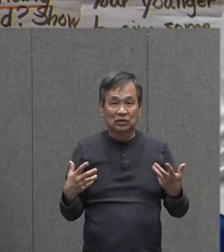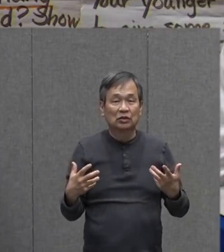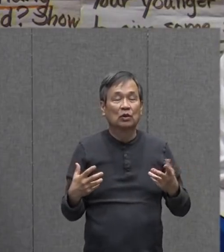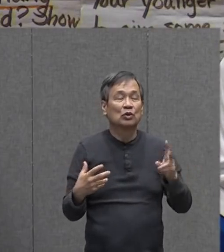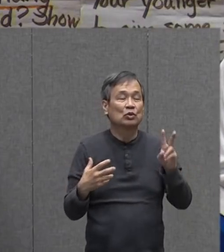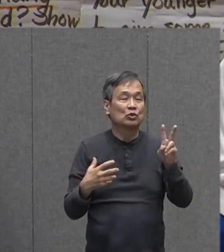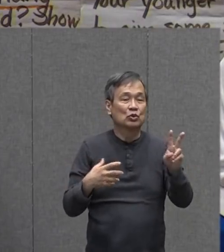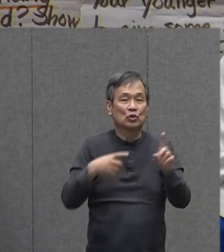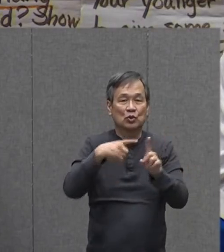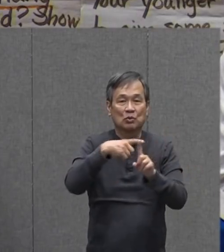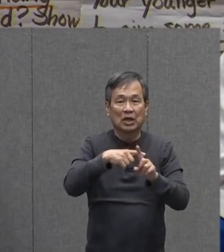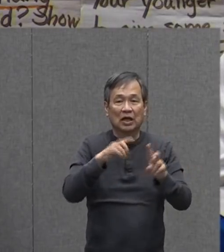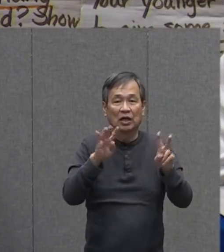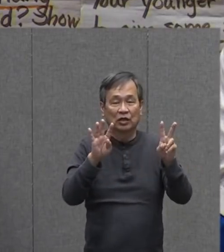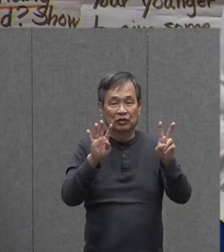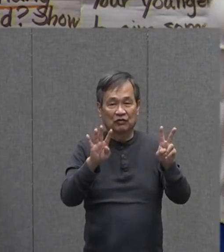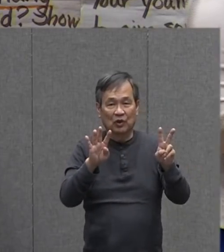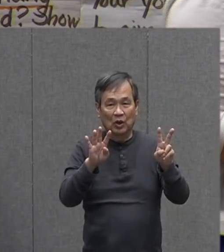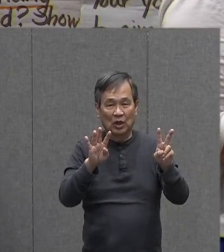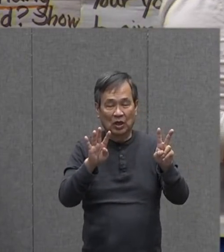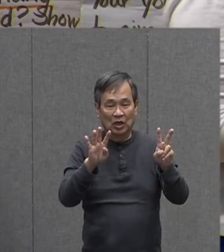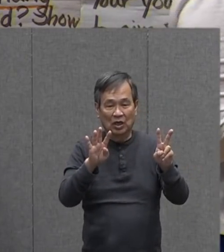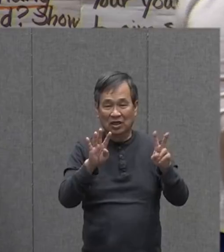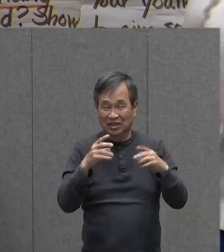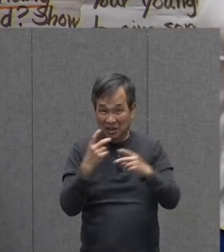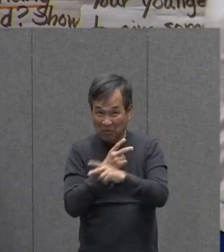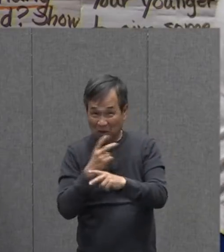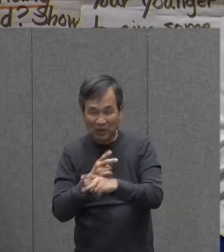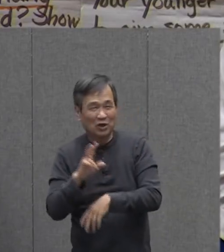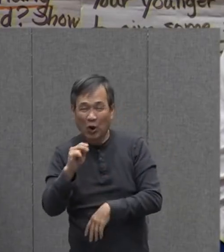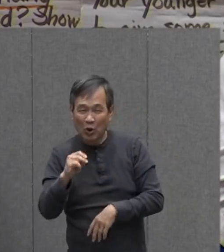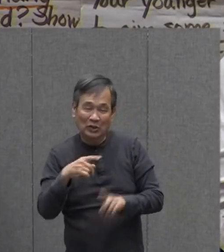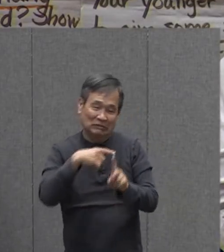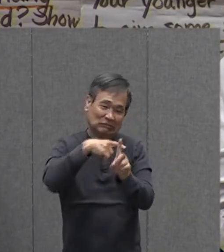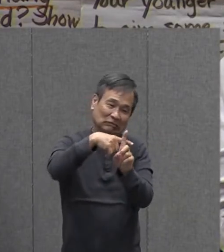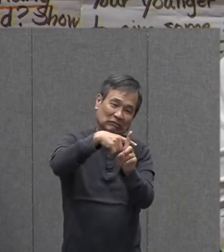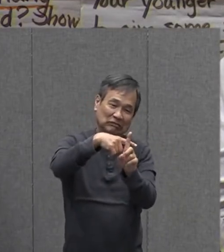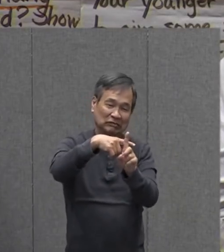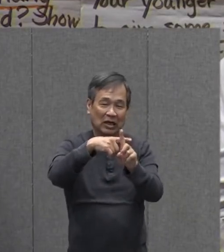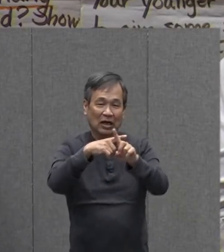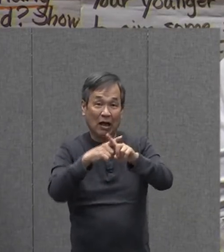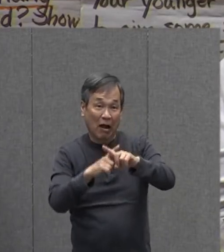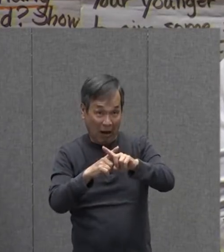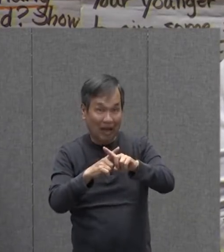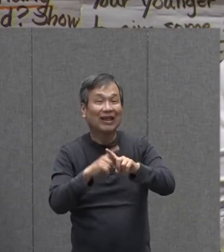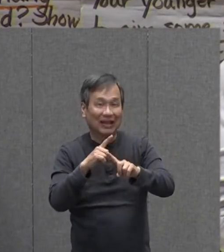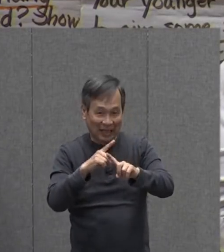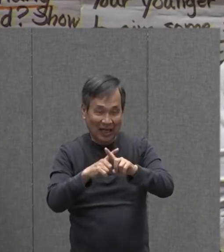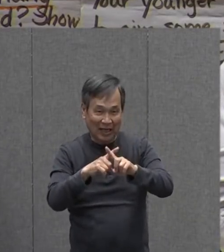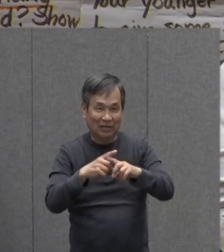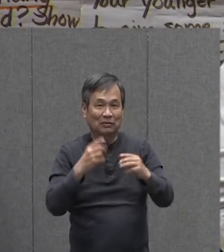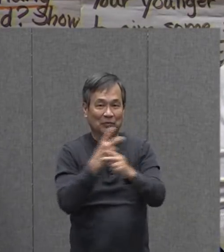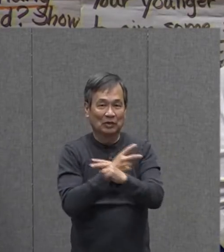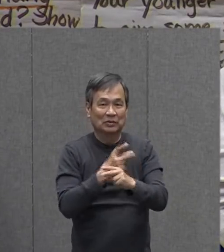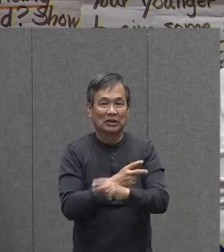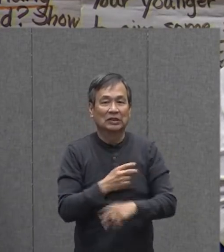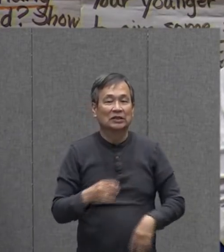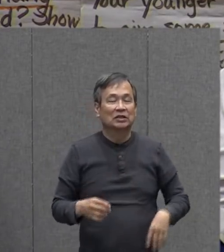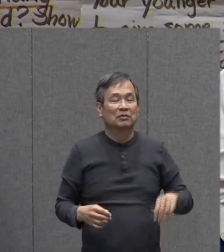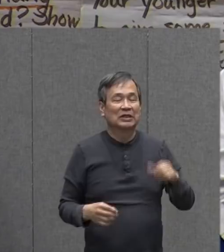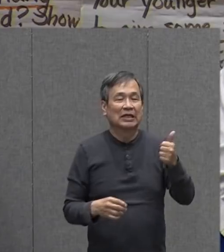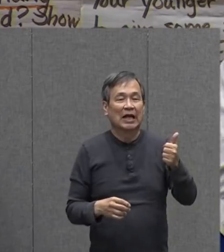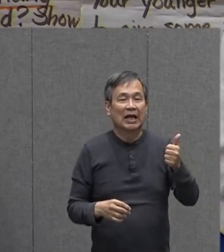by 1, any number, you're going to get the same number. What happens if you